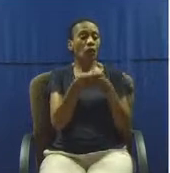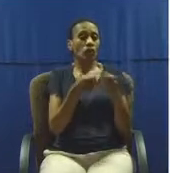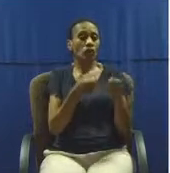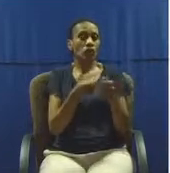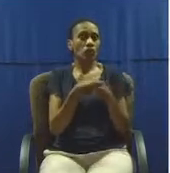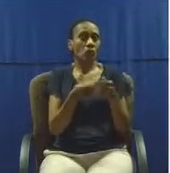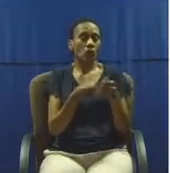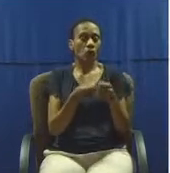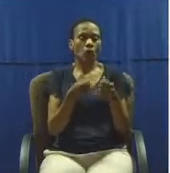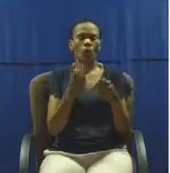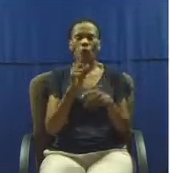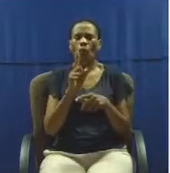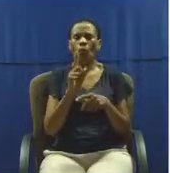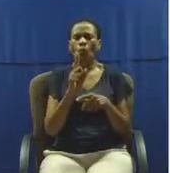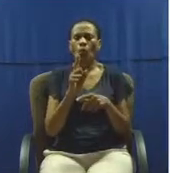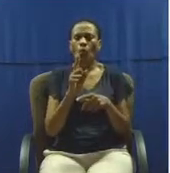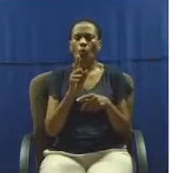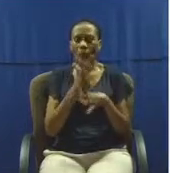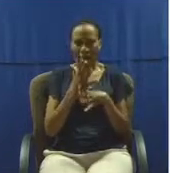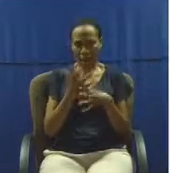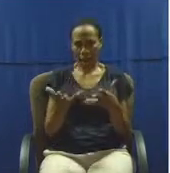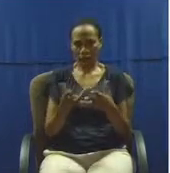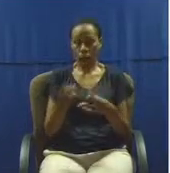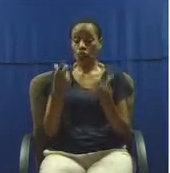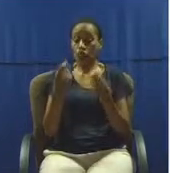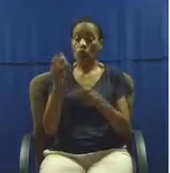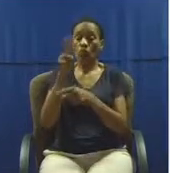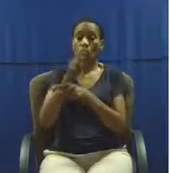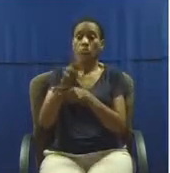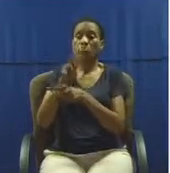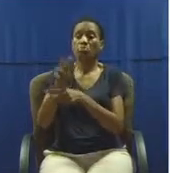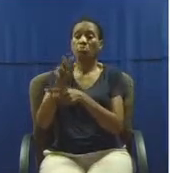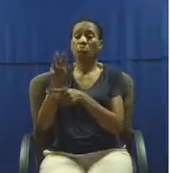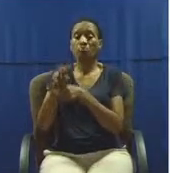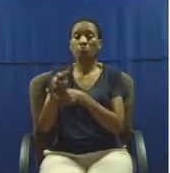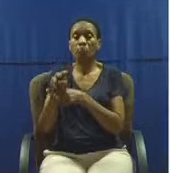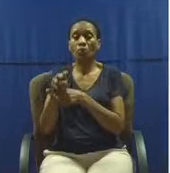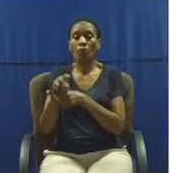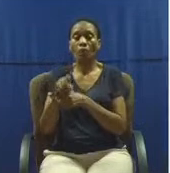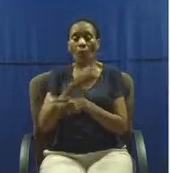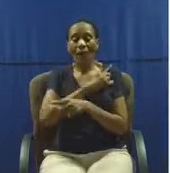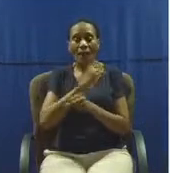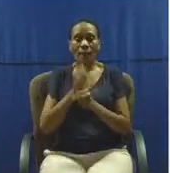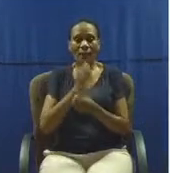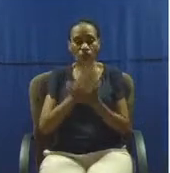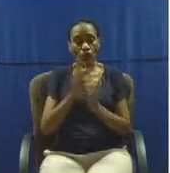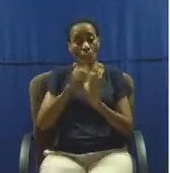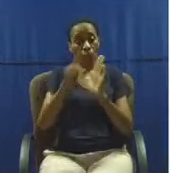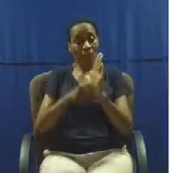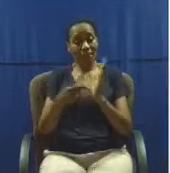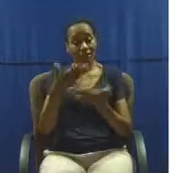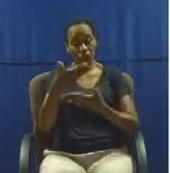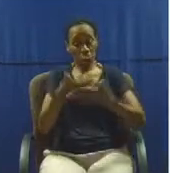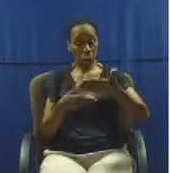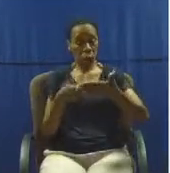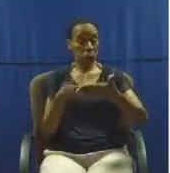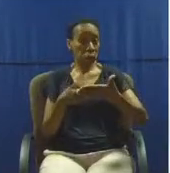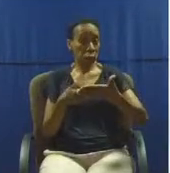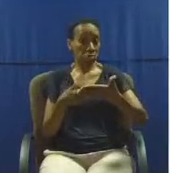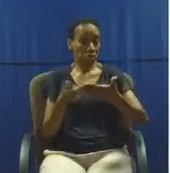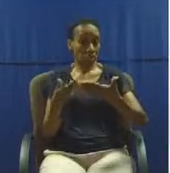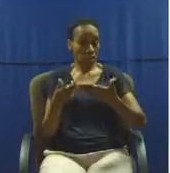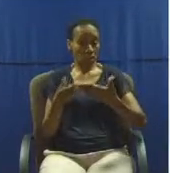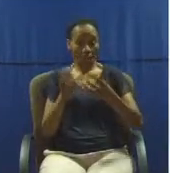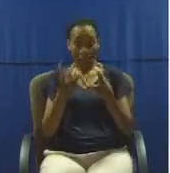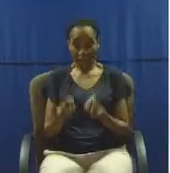is an oversight official or person who should ensure that policy is